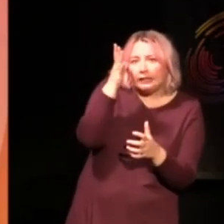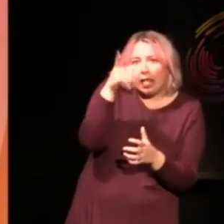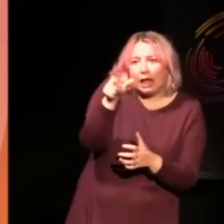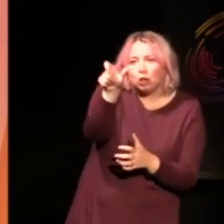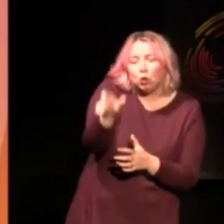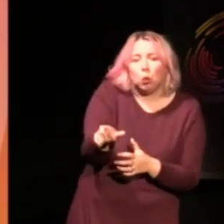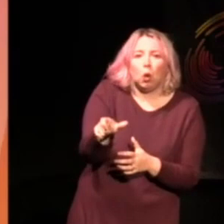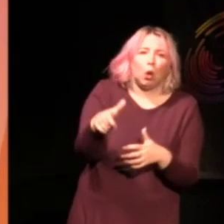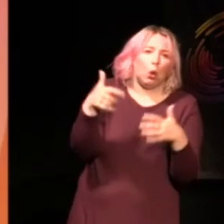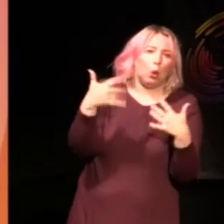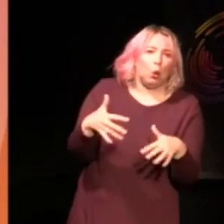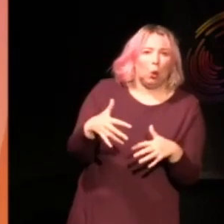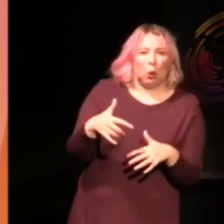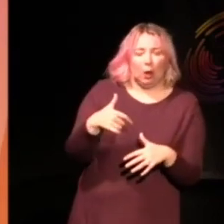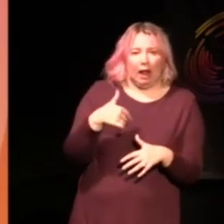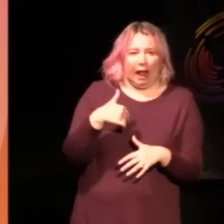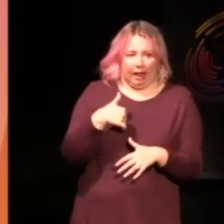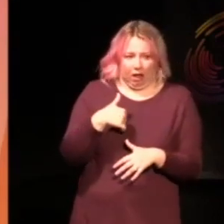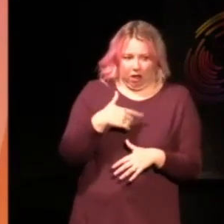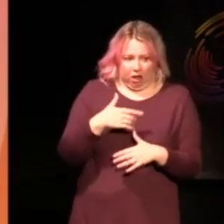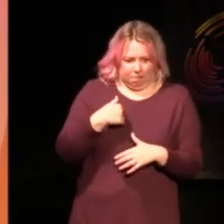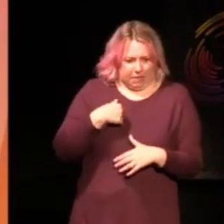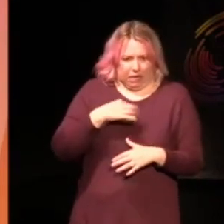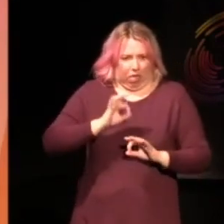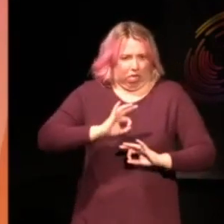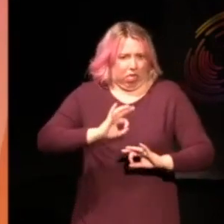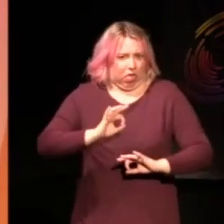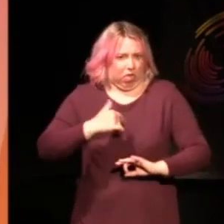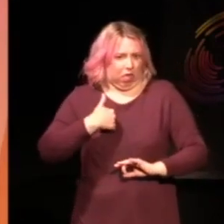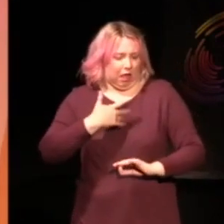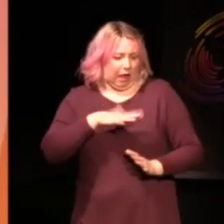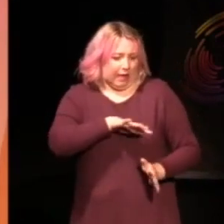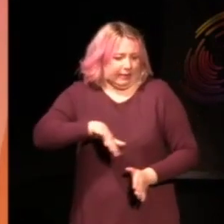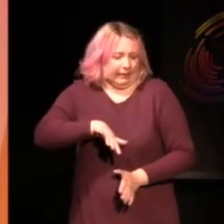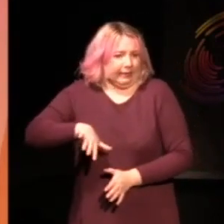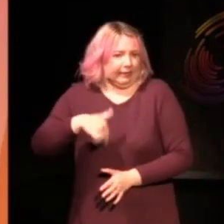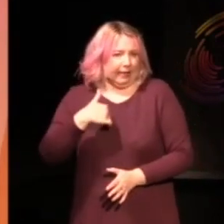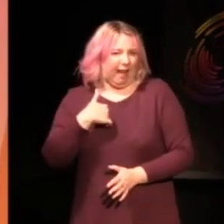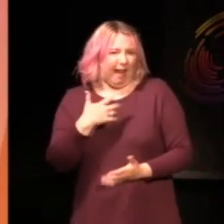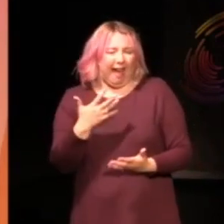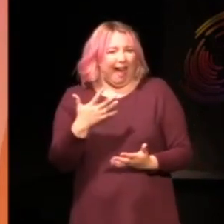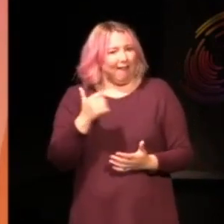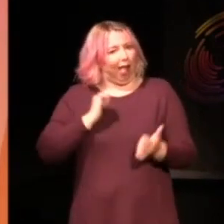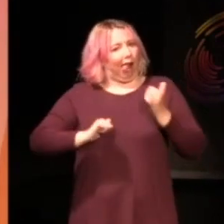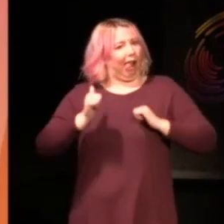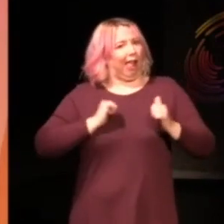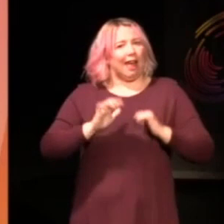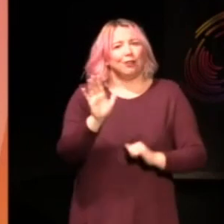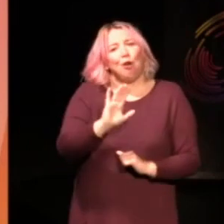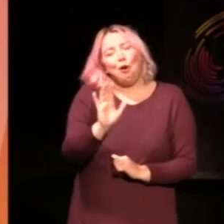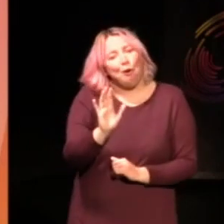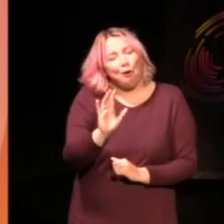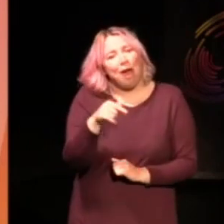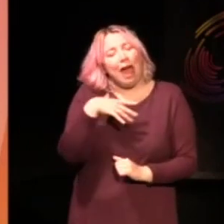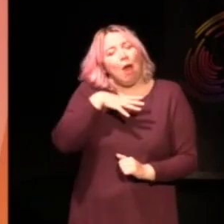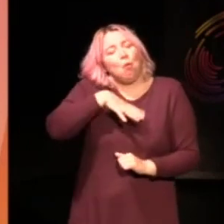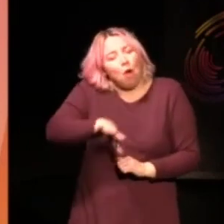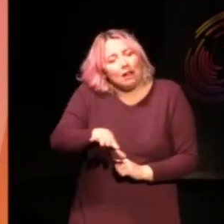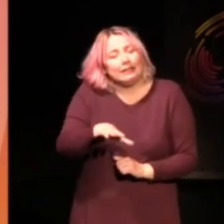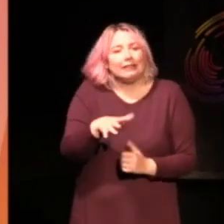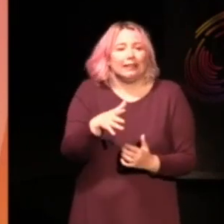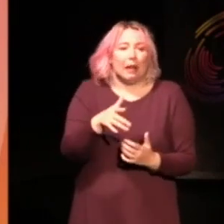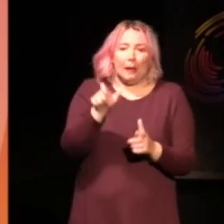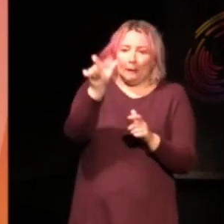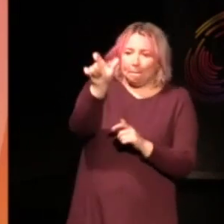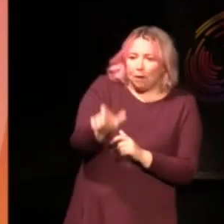for themselves, and we wouldn't use it for other people unless we want to make fun of them. But I don't want to use it in that context. I want to use it for